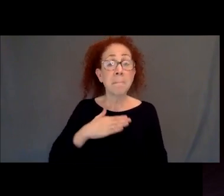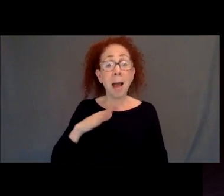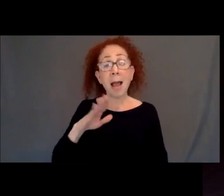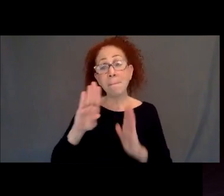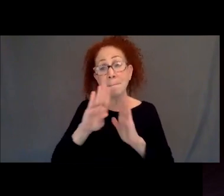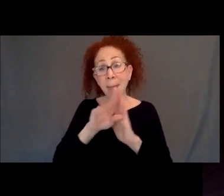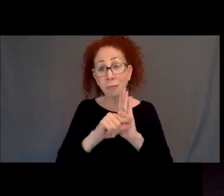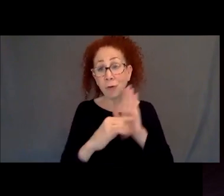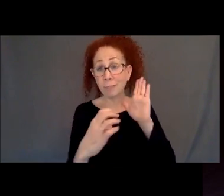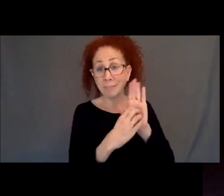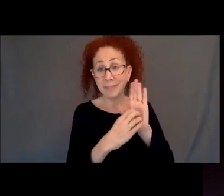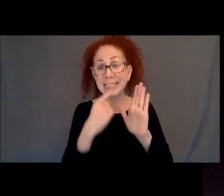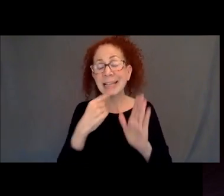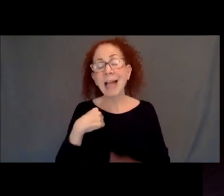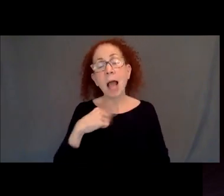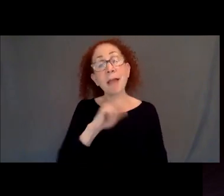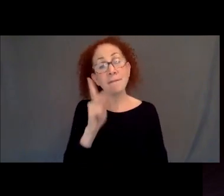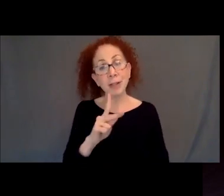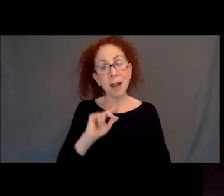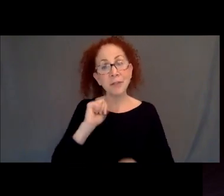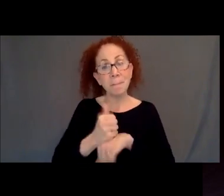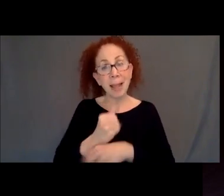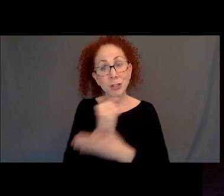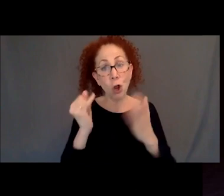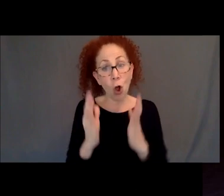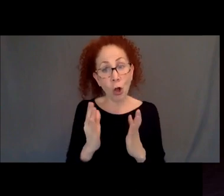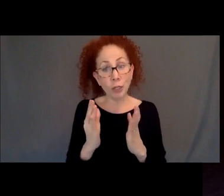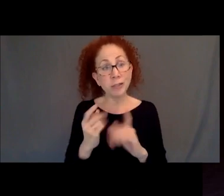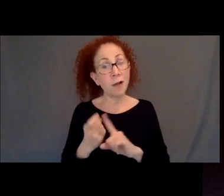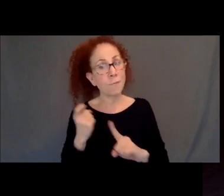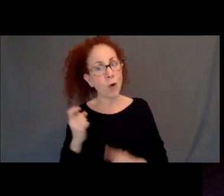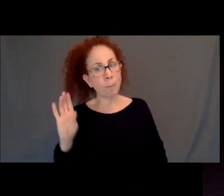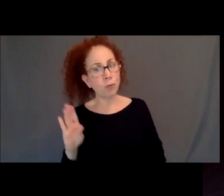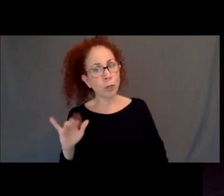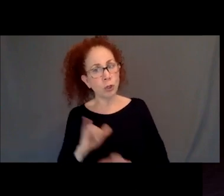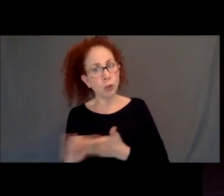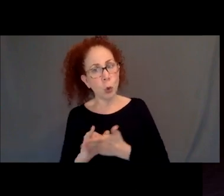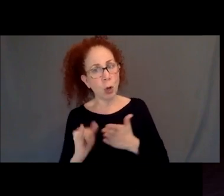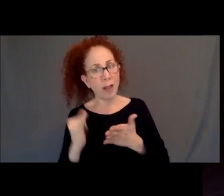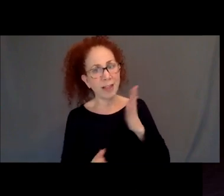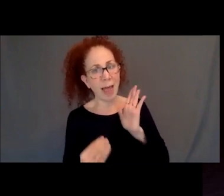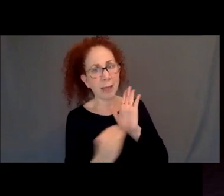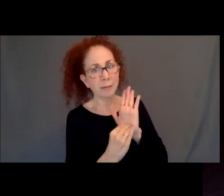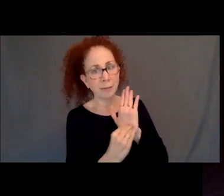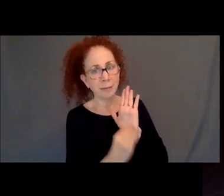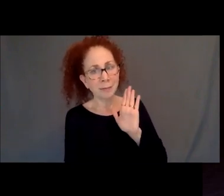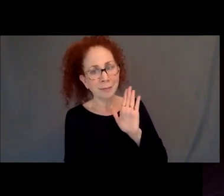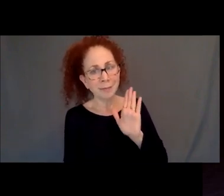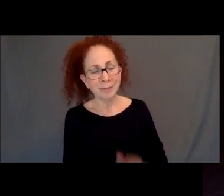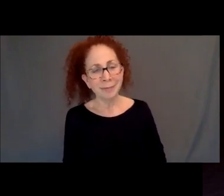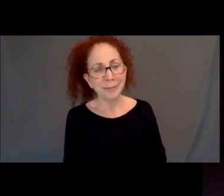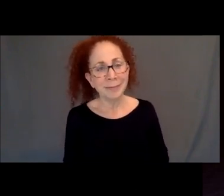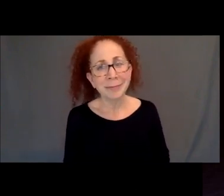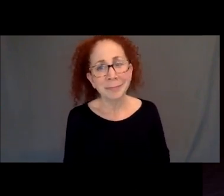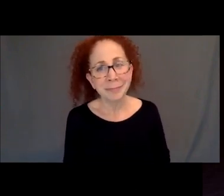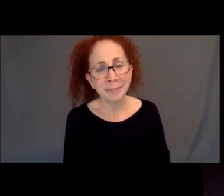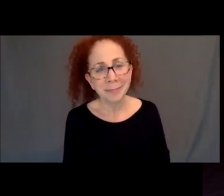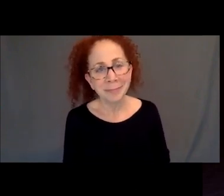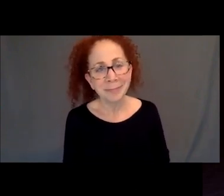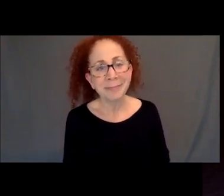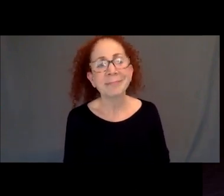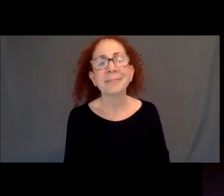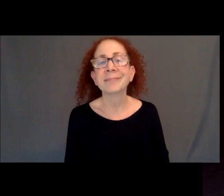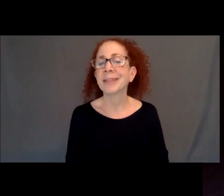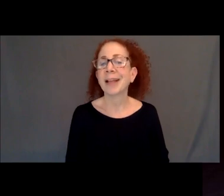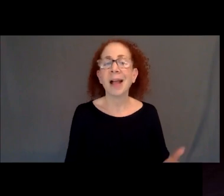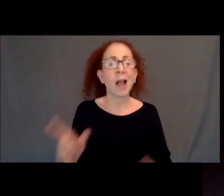I'm a Philadelphia-based artist who hails from Brooklyn, New York, but we put that in the last paragraph at the bottom. Yeah,